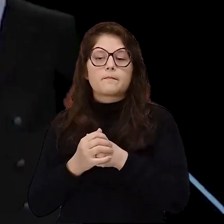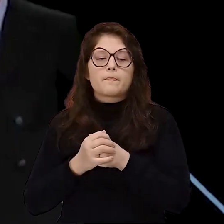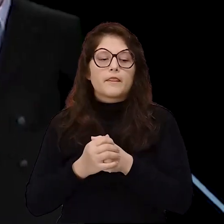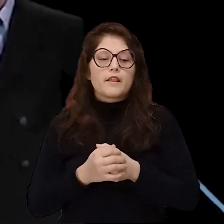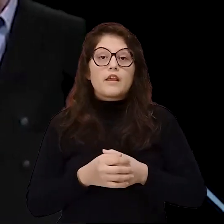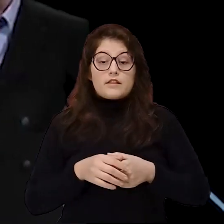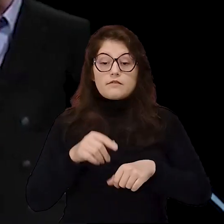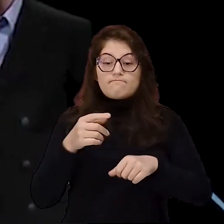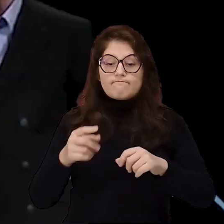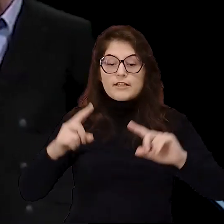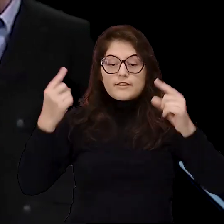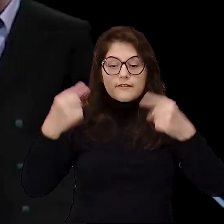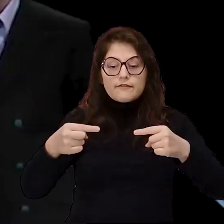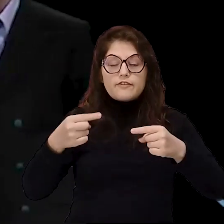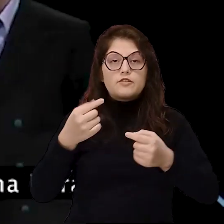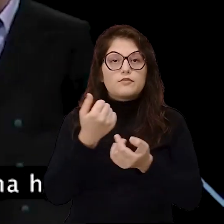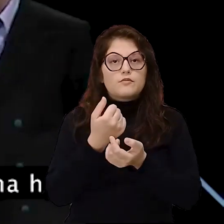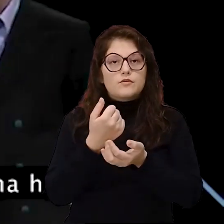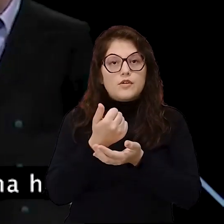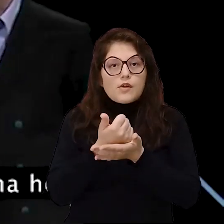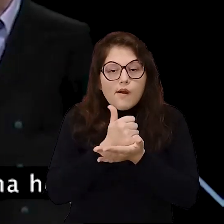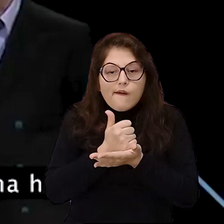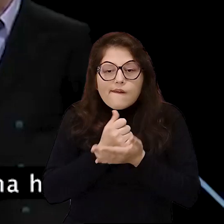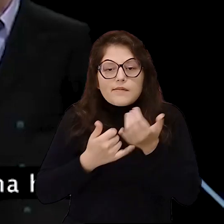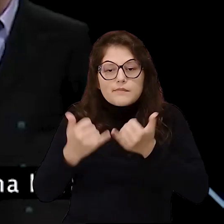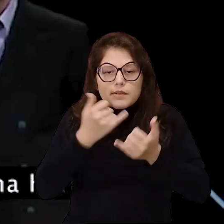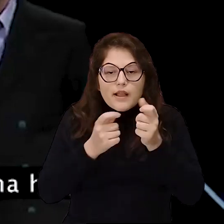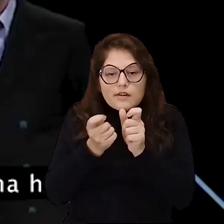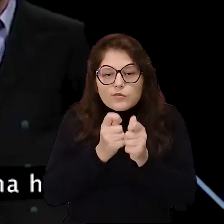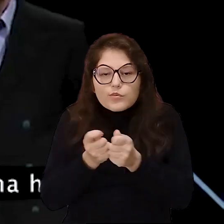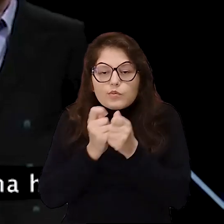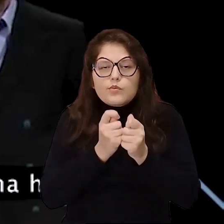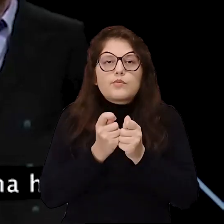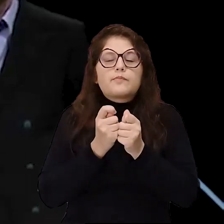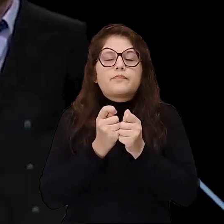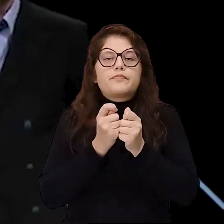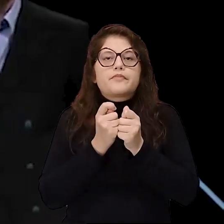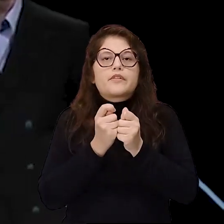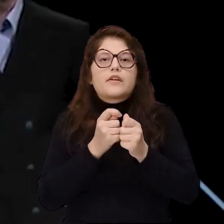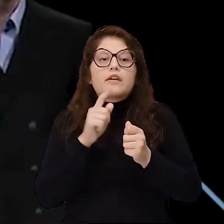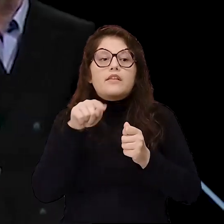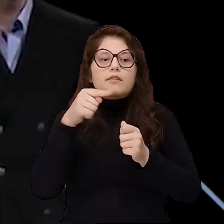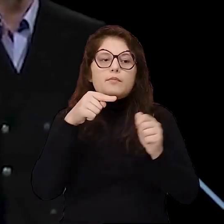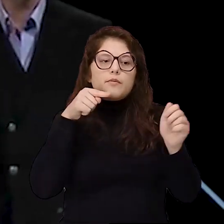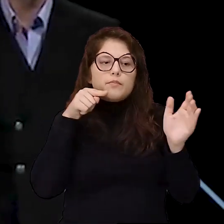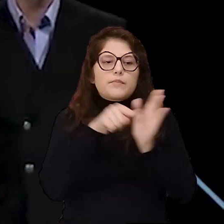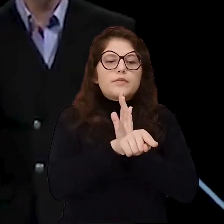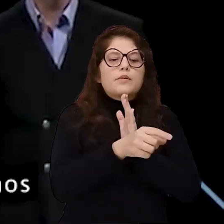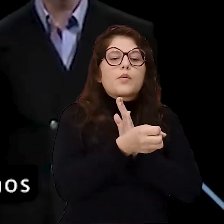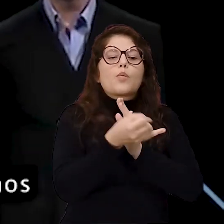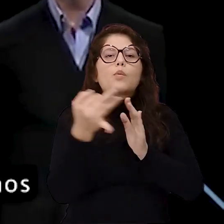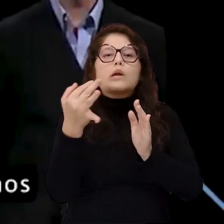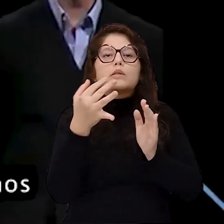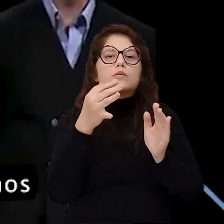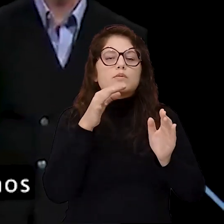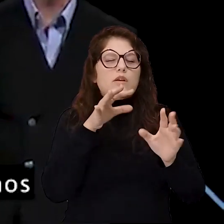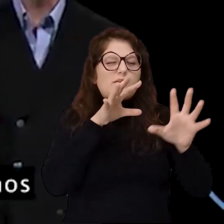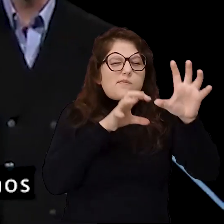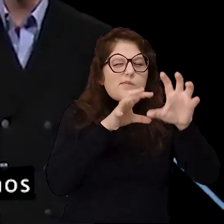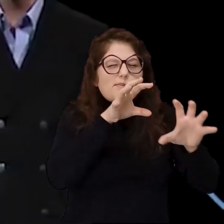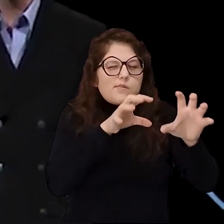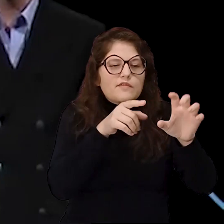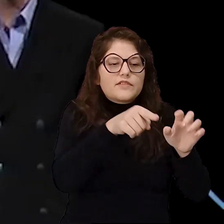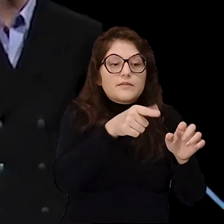depressed and a group of non-depressed people were asked to play a video game for an hour. And at the end of the hour, they were asked how many